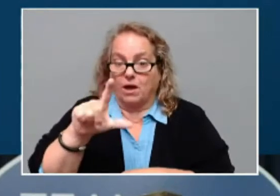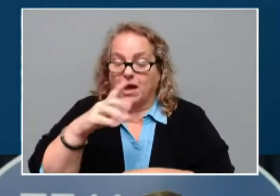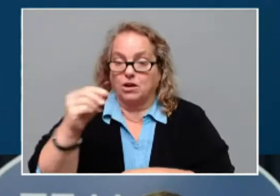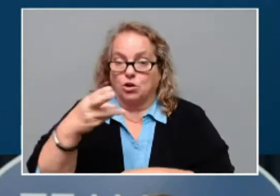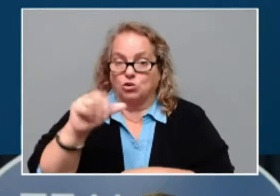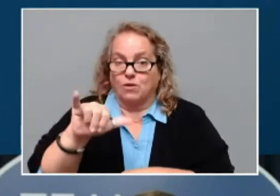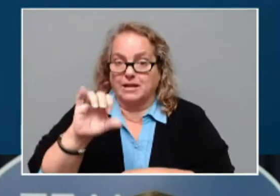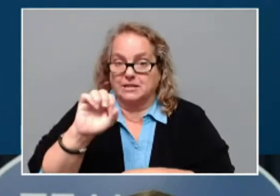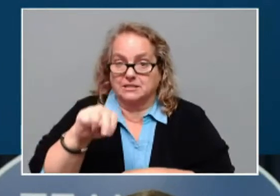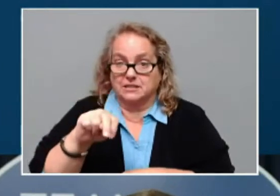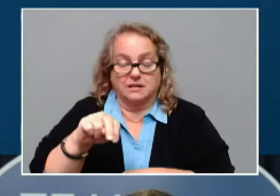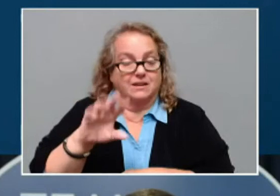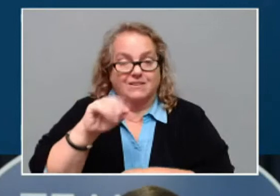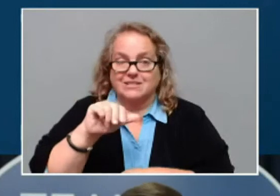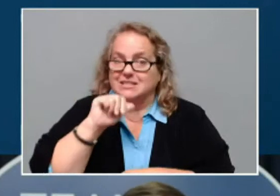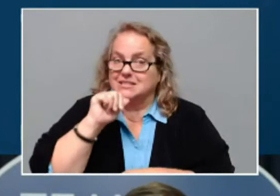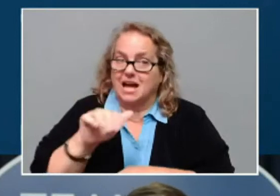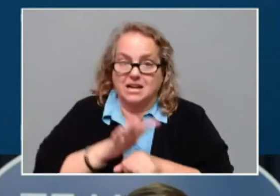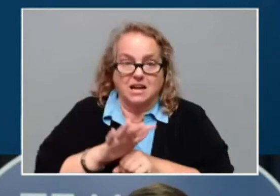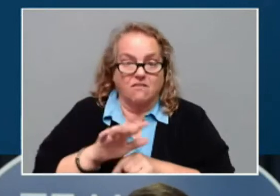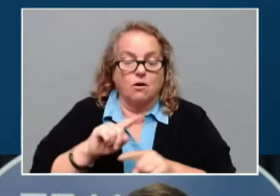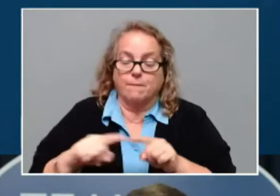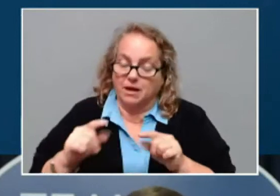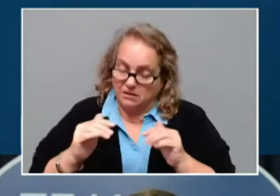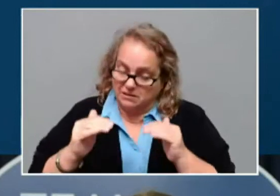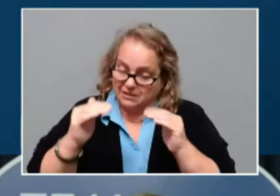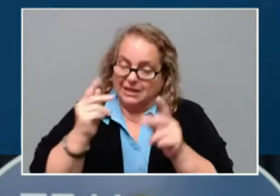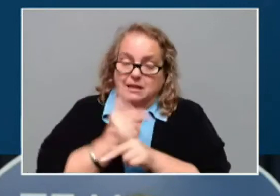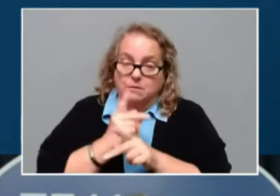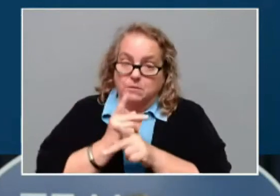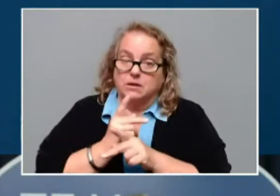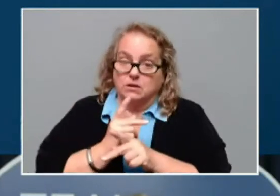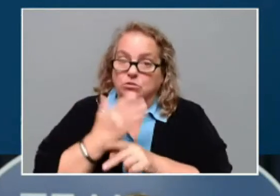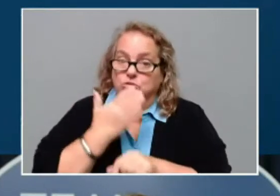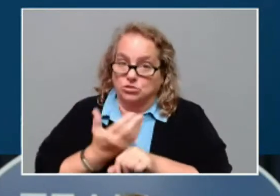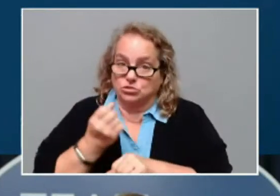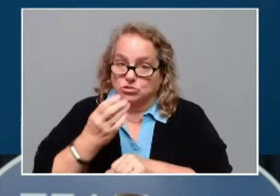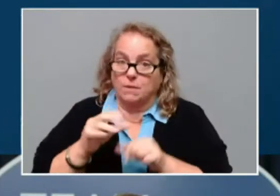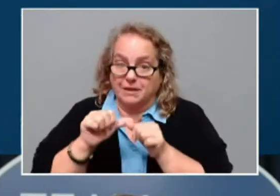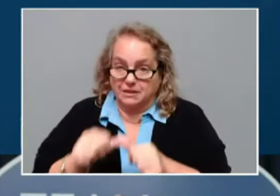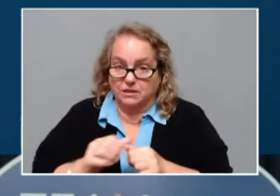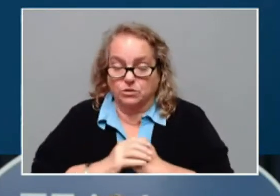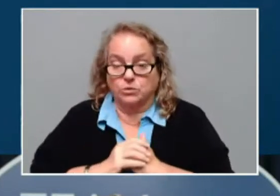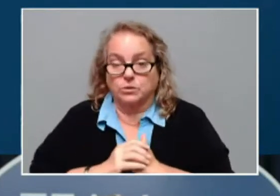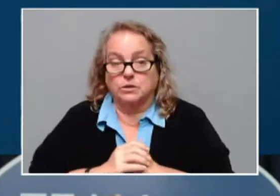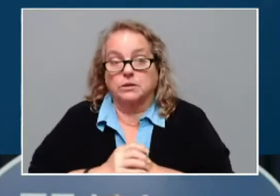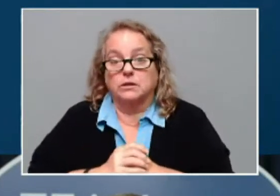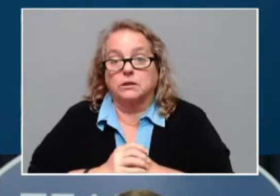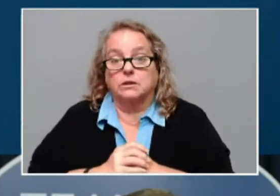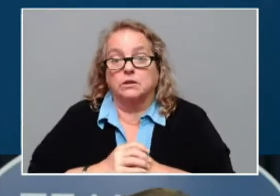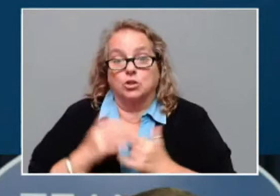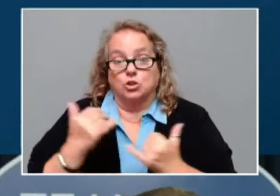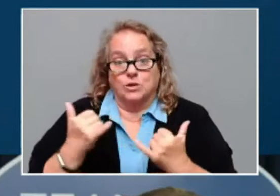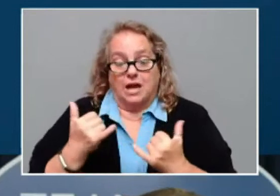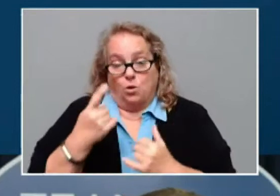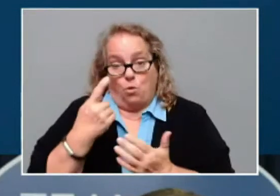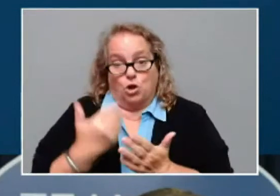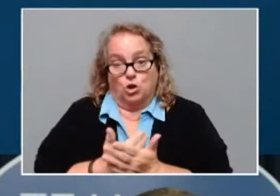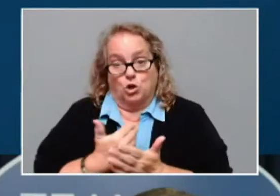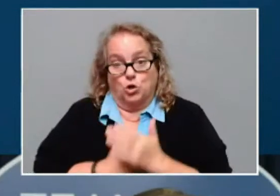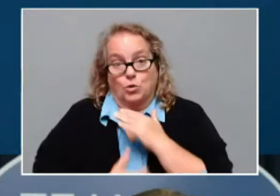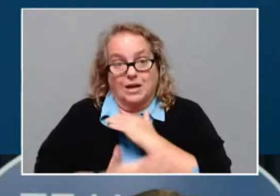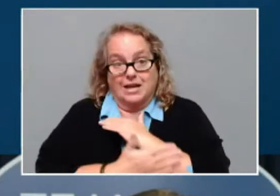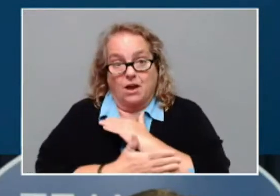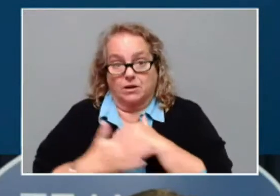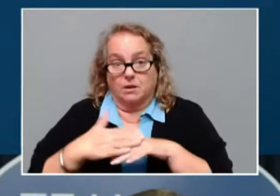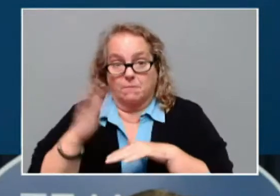Upward movement is upward movement. Good job. Let's continue to push. And today, one new county above 60%,